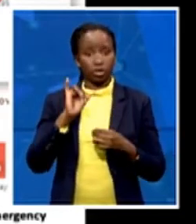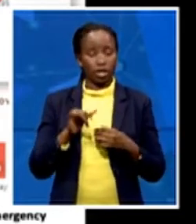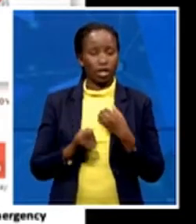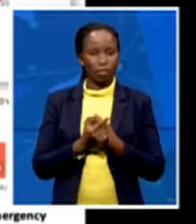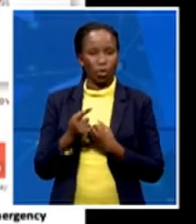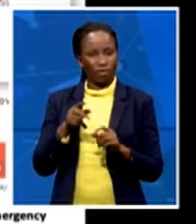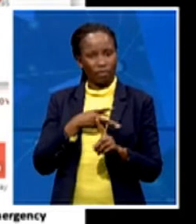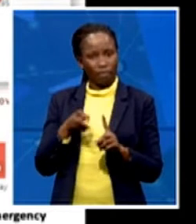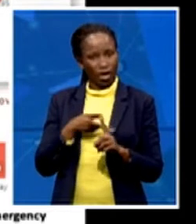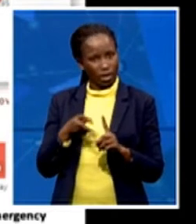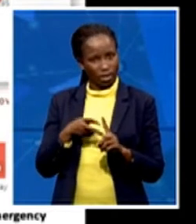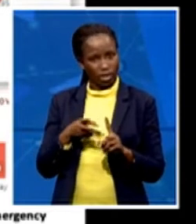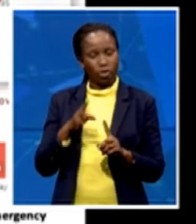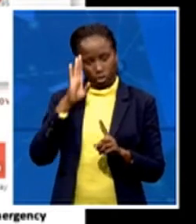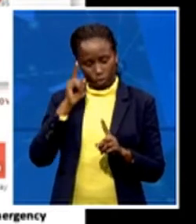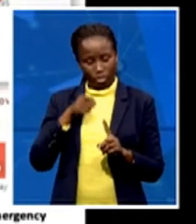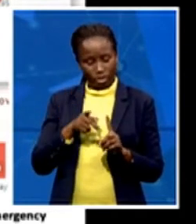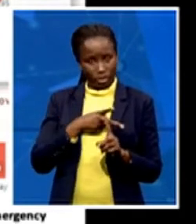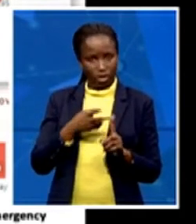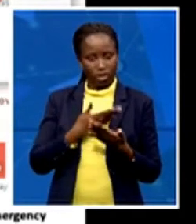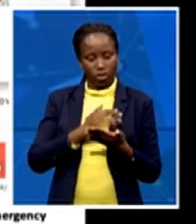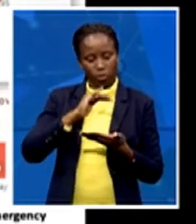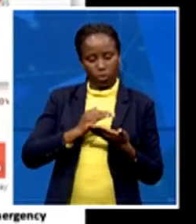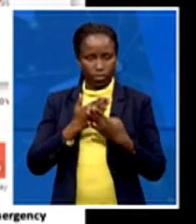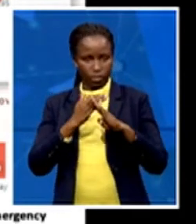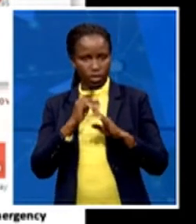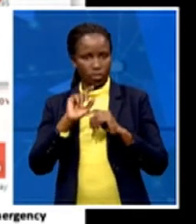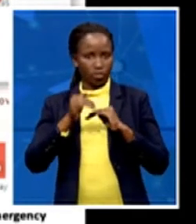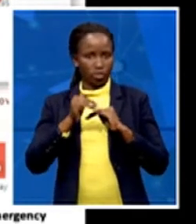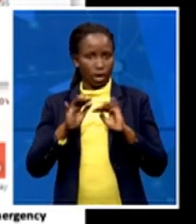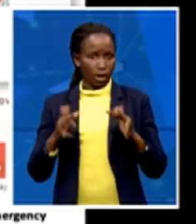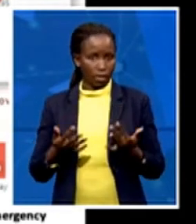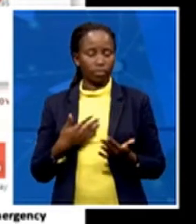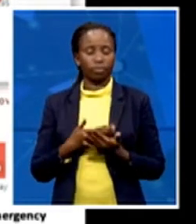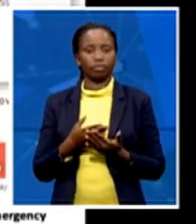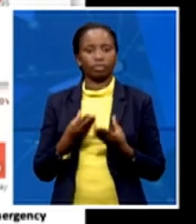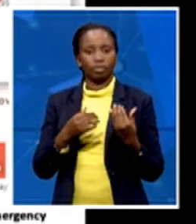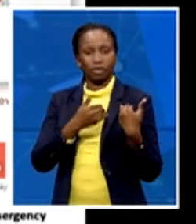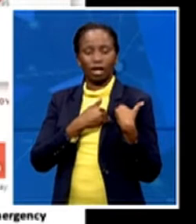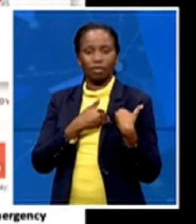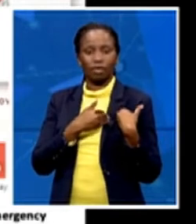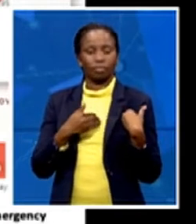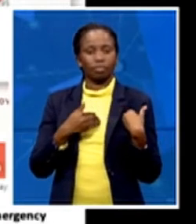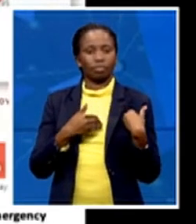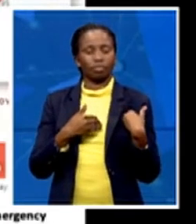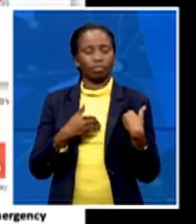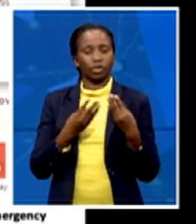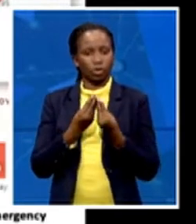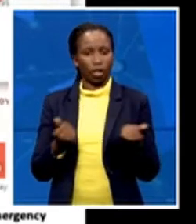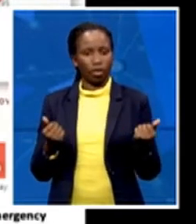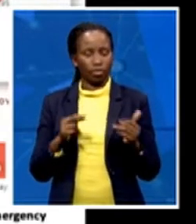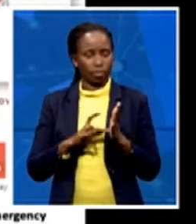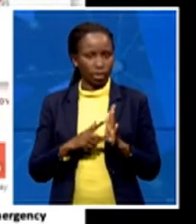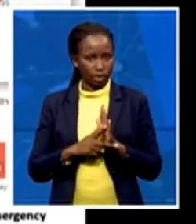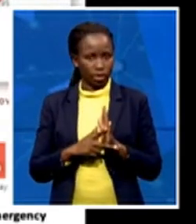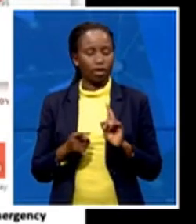hence the very, very strong focus on the safety recovery plan for the Western Cape government, together with all our partners, to really start